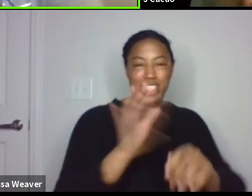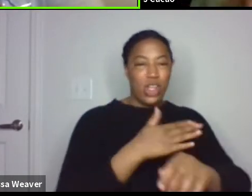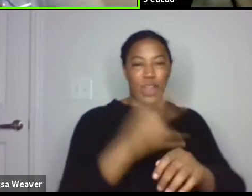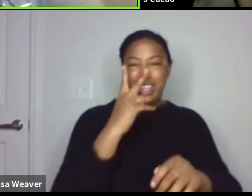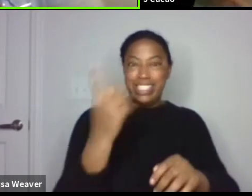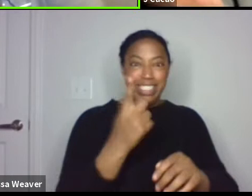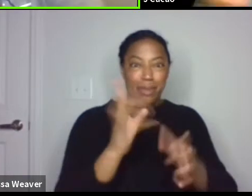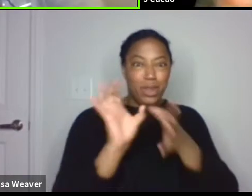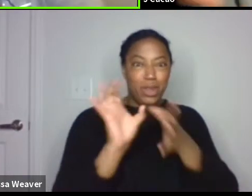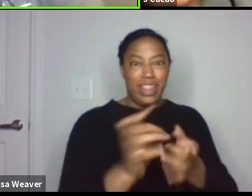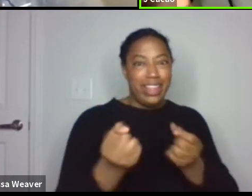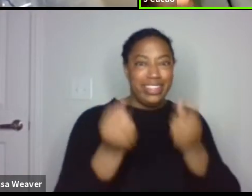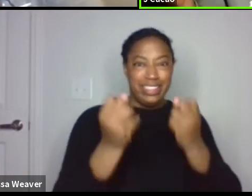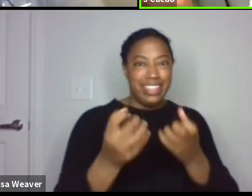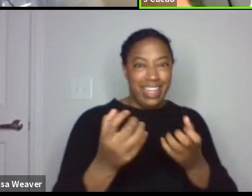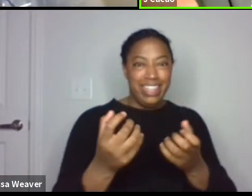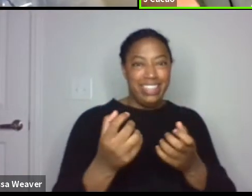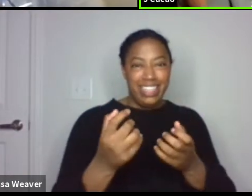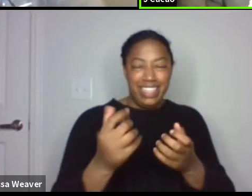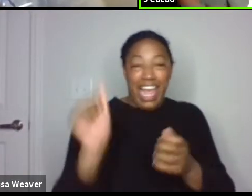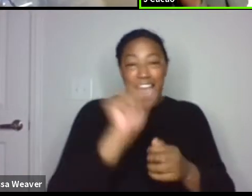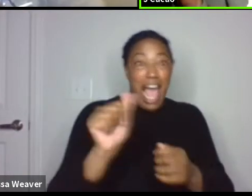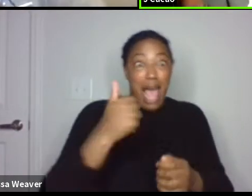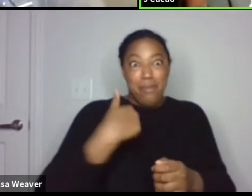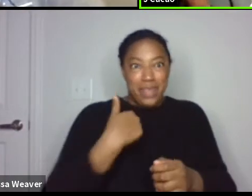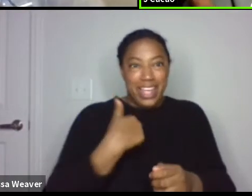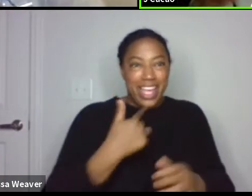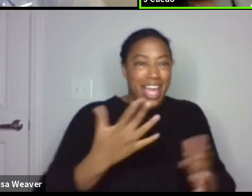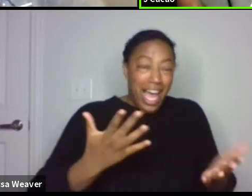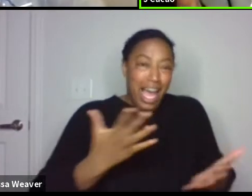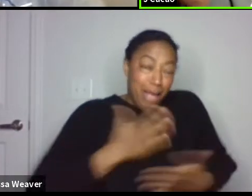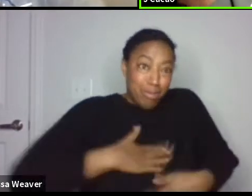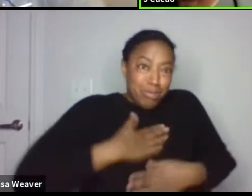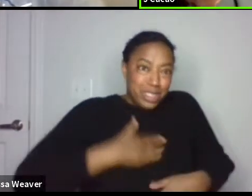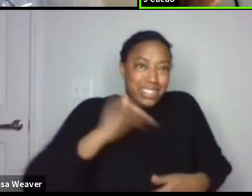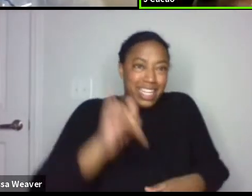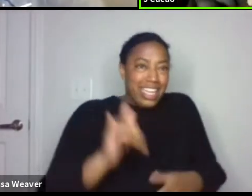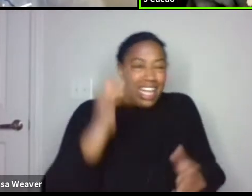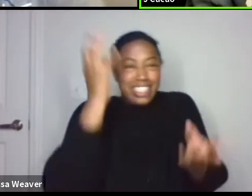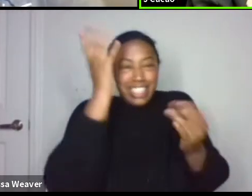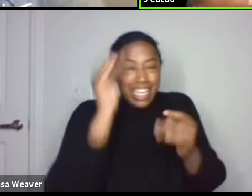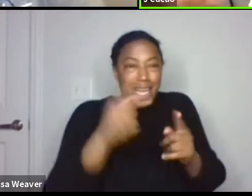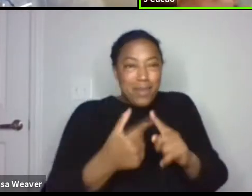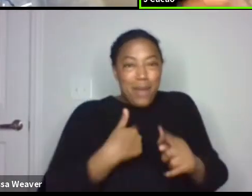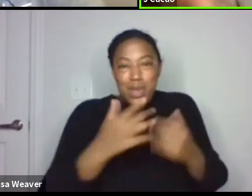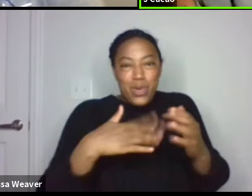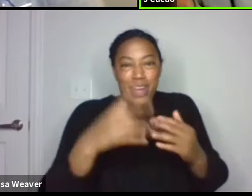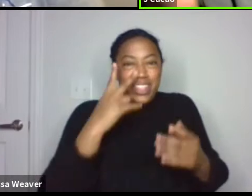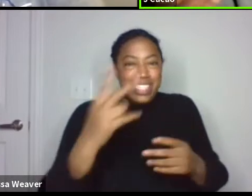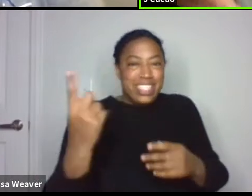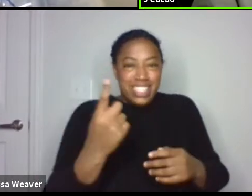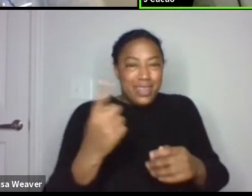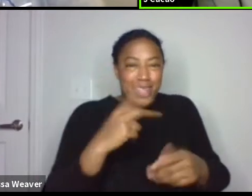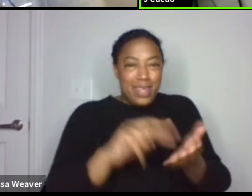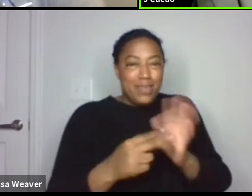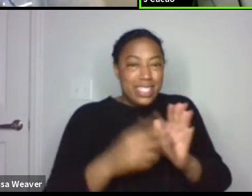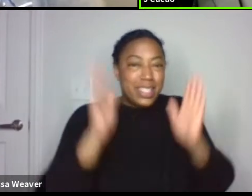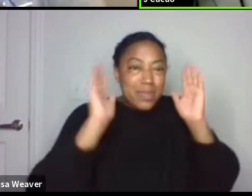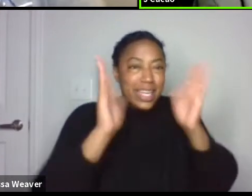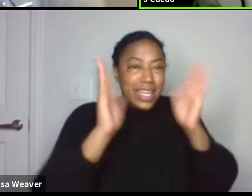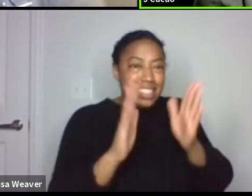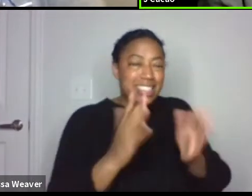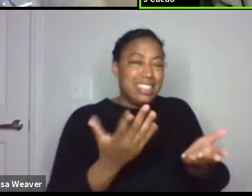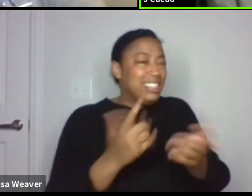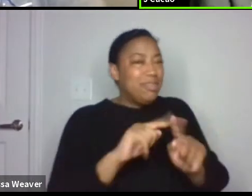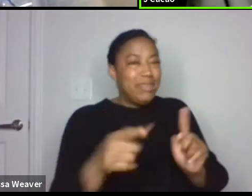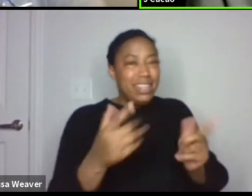to sign language, they tag me in it, which is dope. I appreciate that because that means that they think of me to a certain degree when they see something. So that means that they paying attention. But